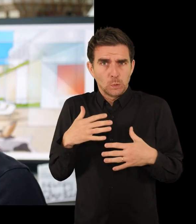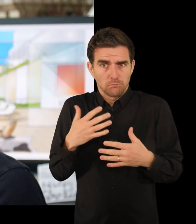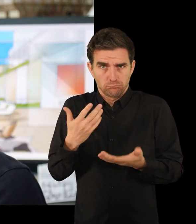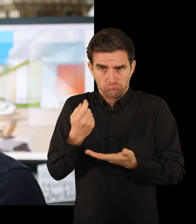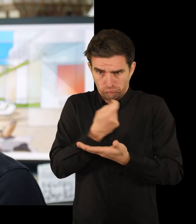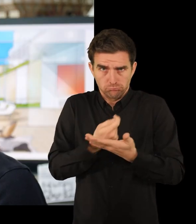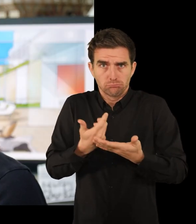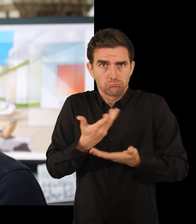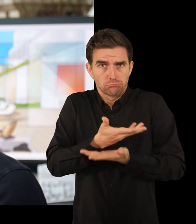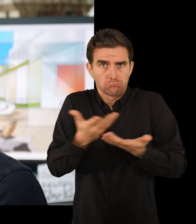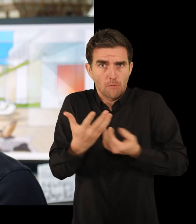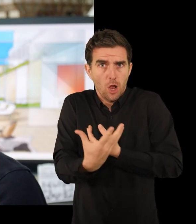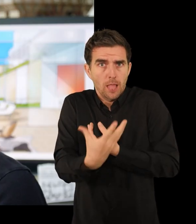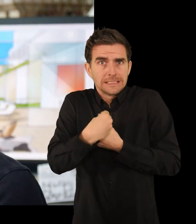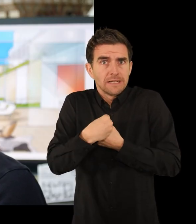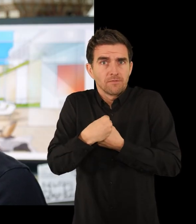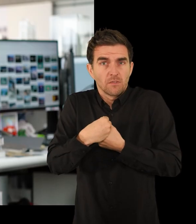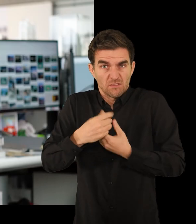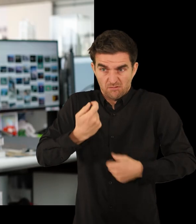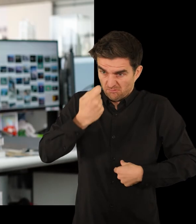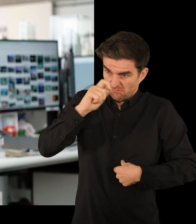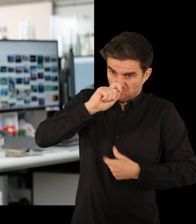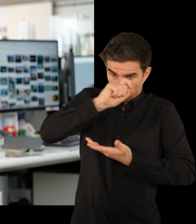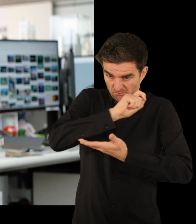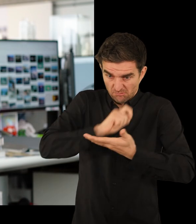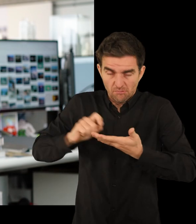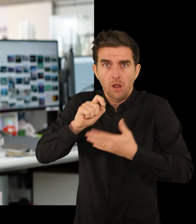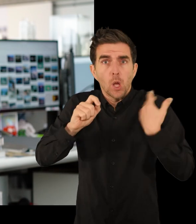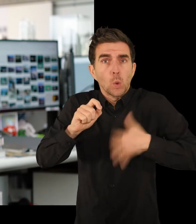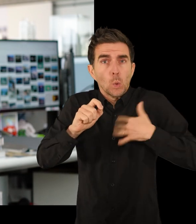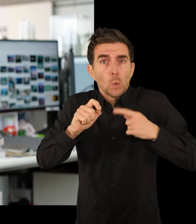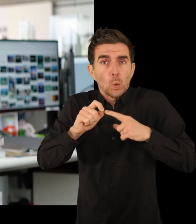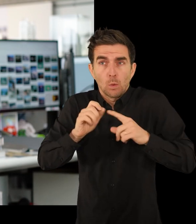And at the same time, it's the most inclusive. The humble pencil is